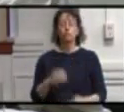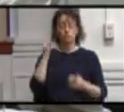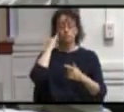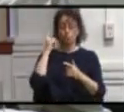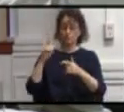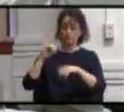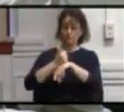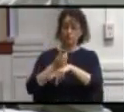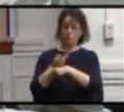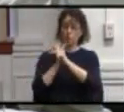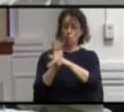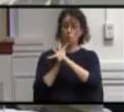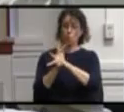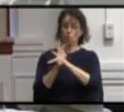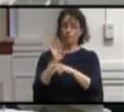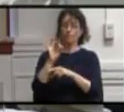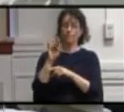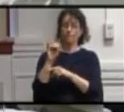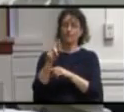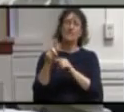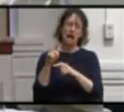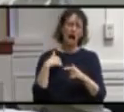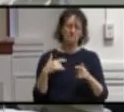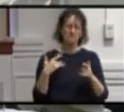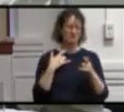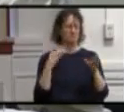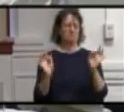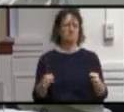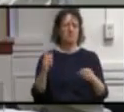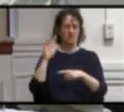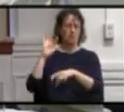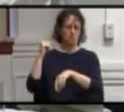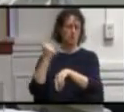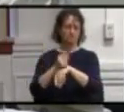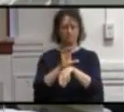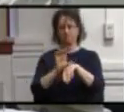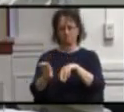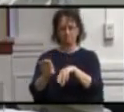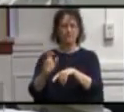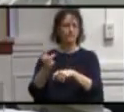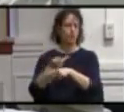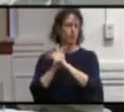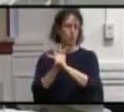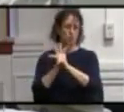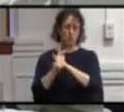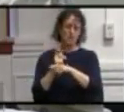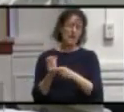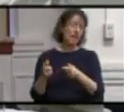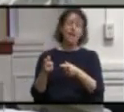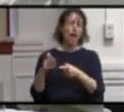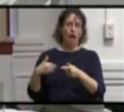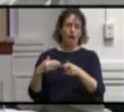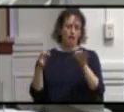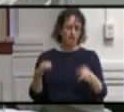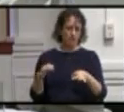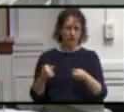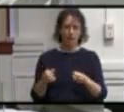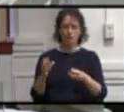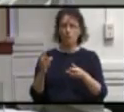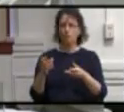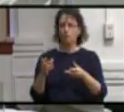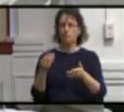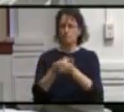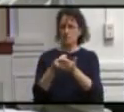loan fund, which I expect that there's going to be, I think it's just a matter of how it's all going to work and how much is going to be in it.